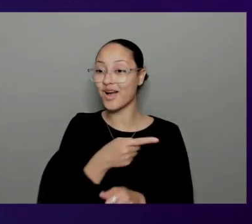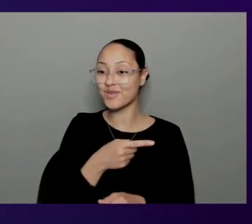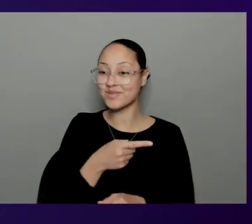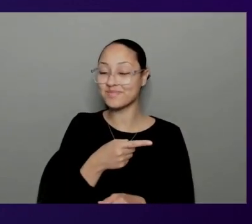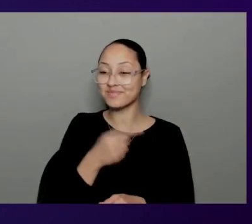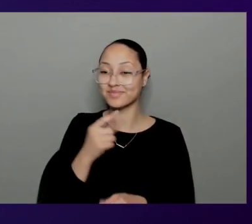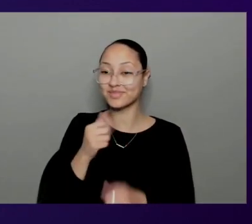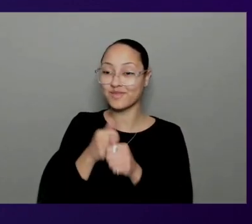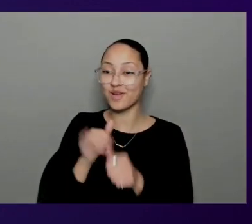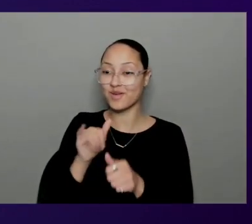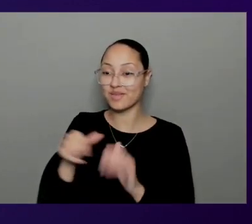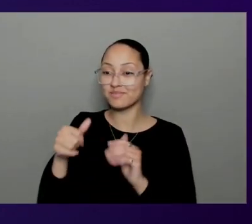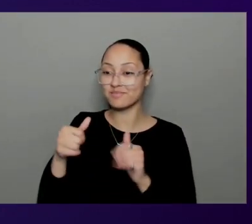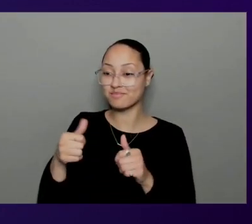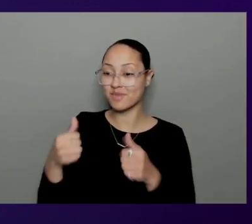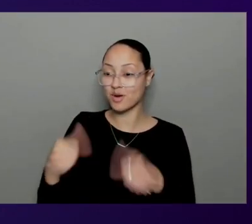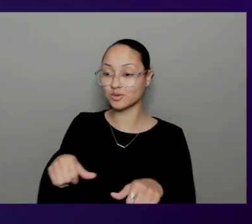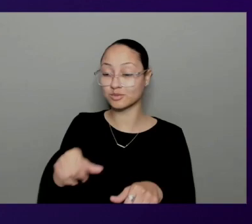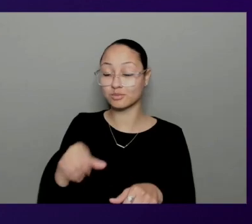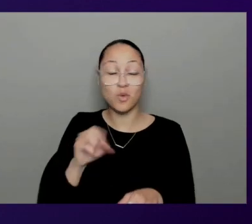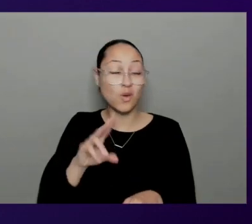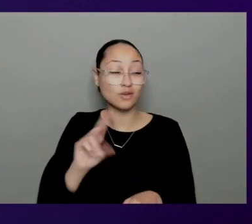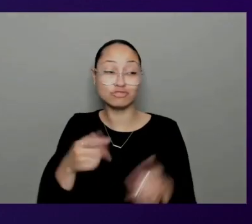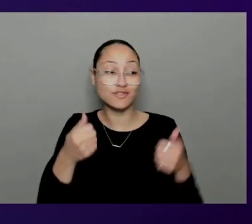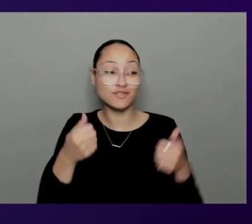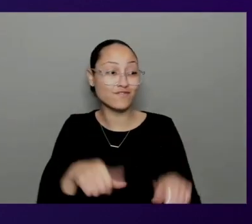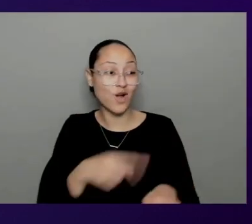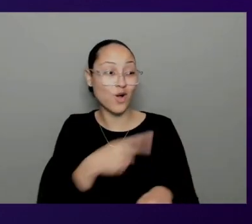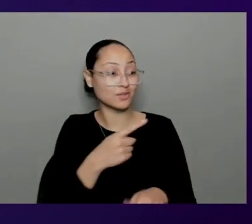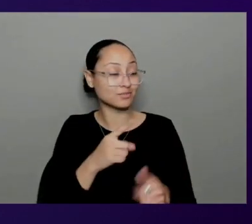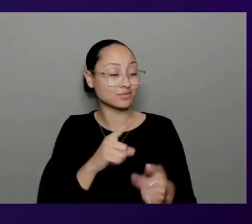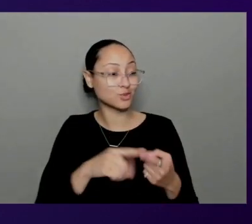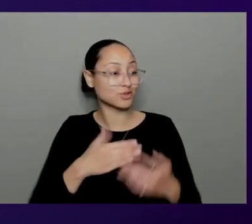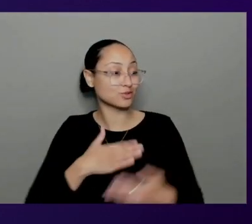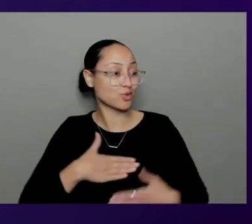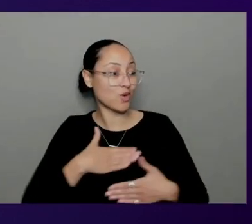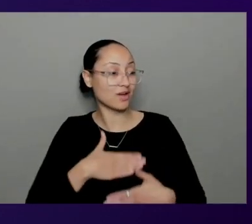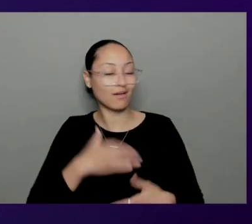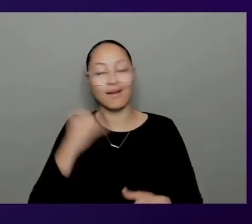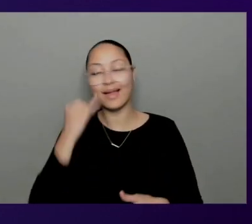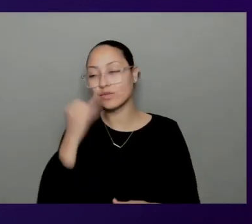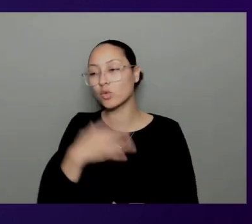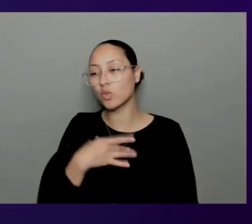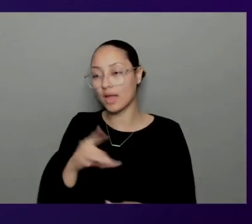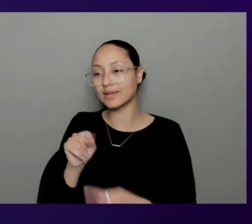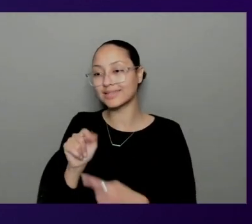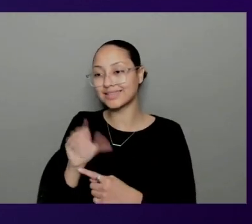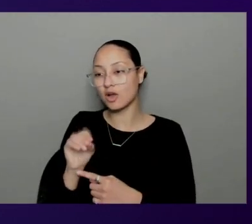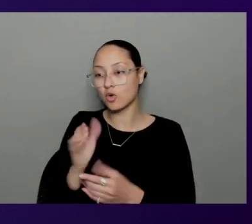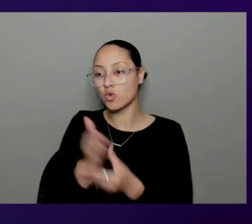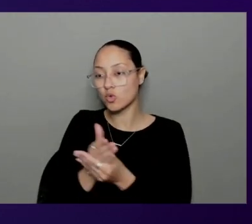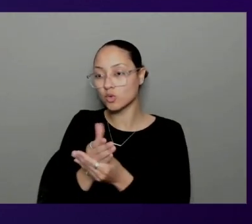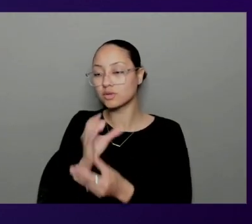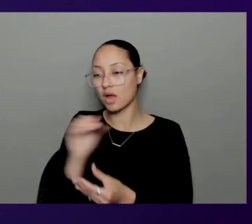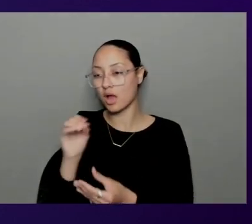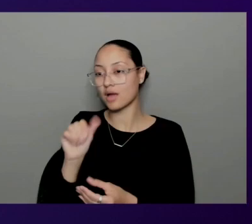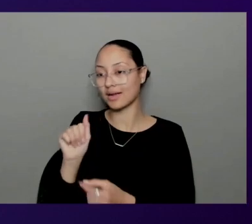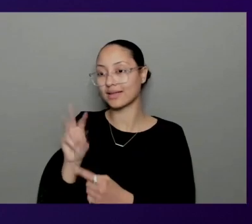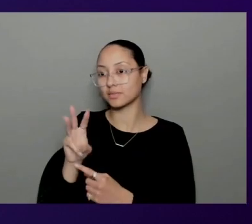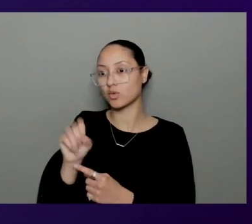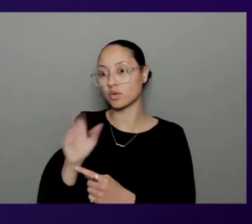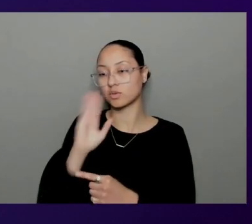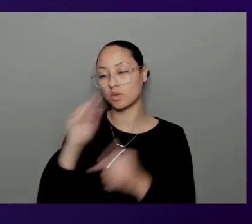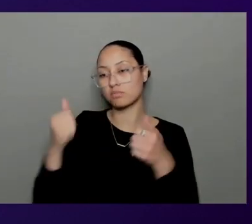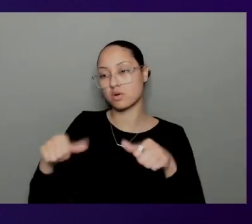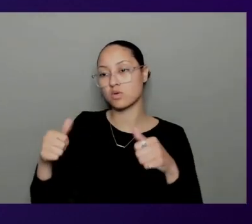that. And follow Michael just because, too, because he's amazing. If you like tacos. Yeah, and, clearly. and AWS. You crave that taco content, it sounds